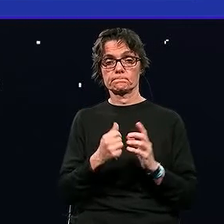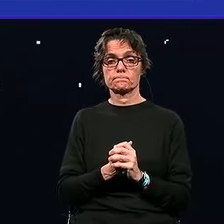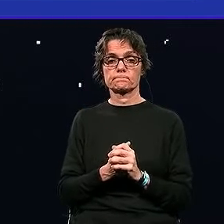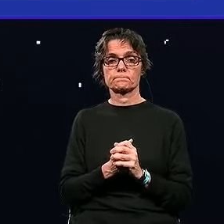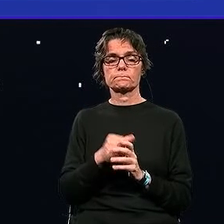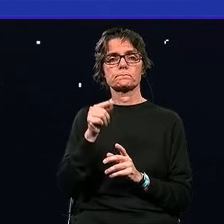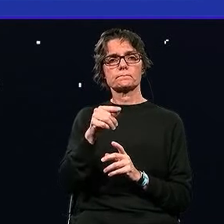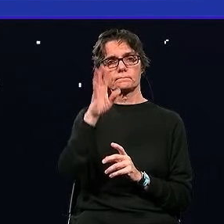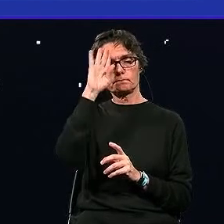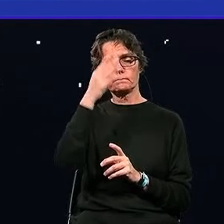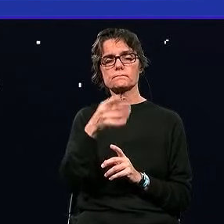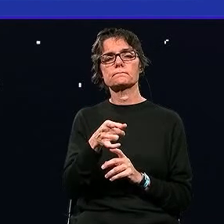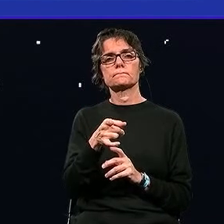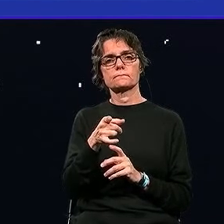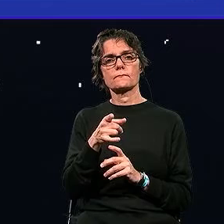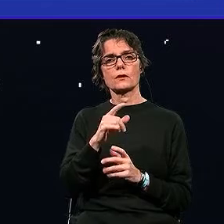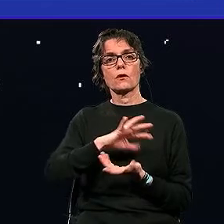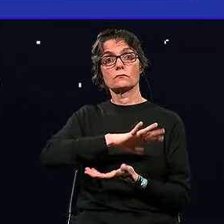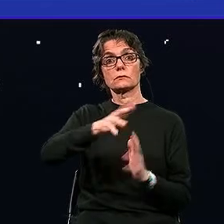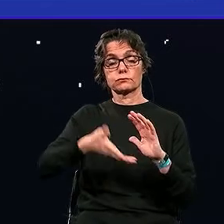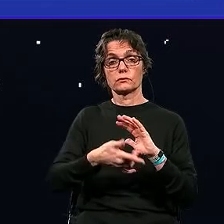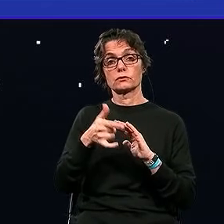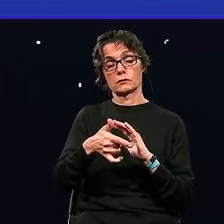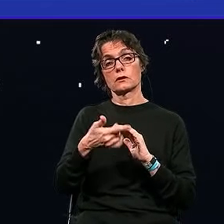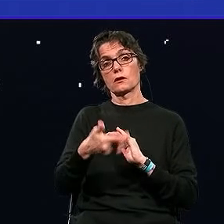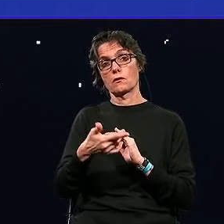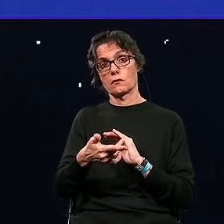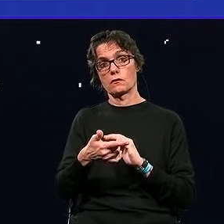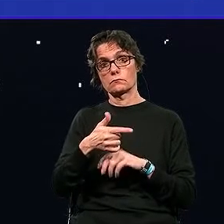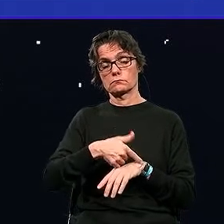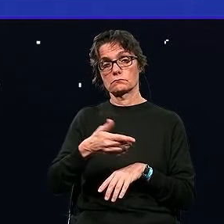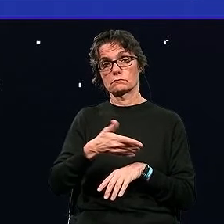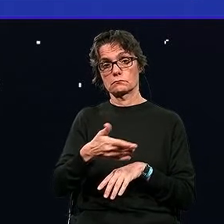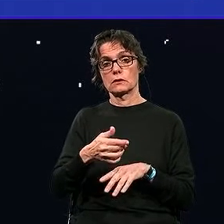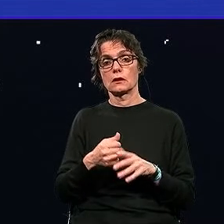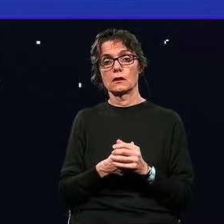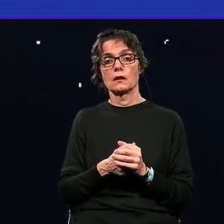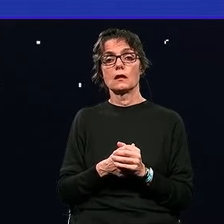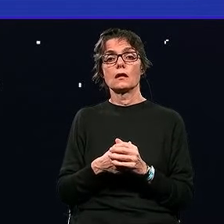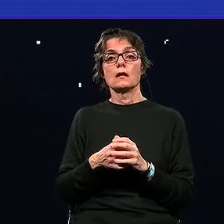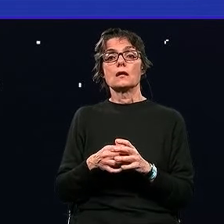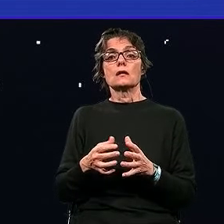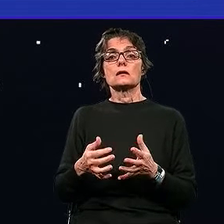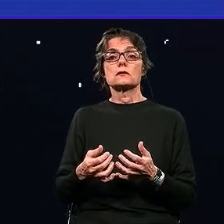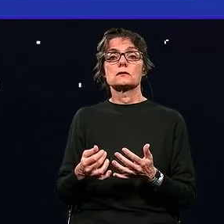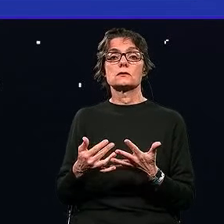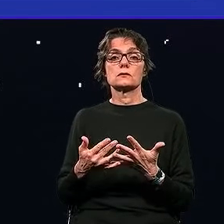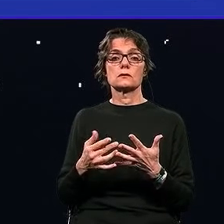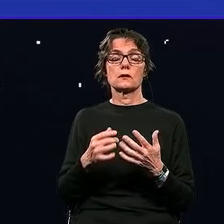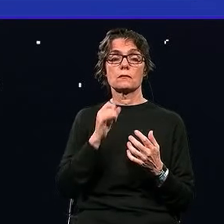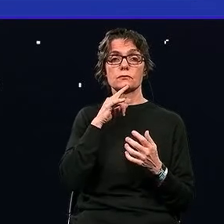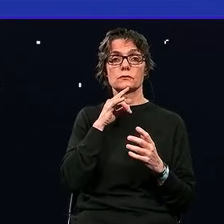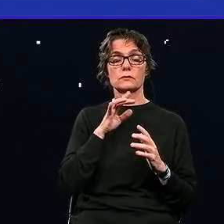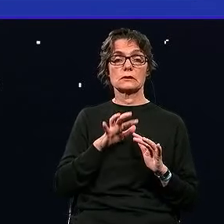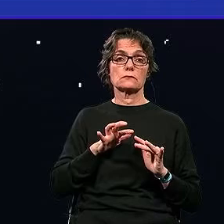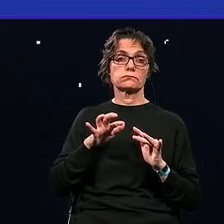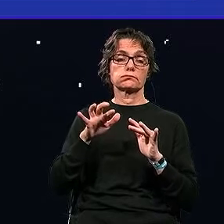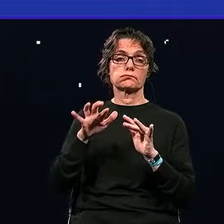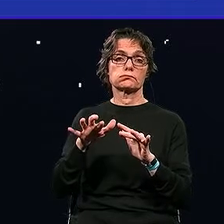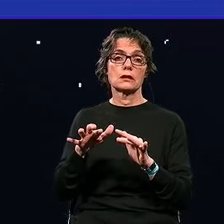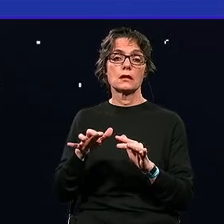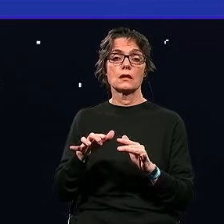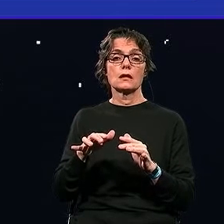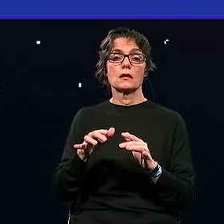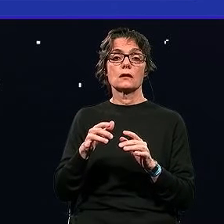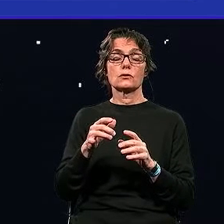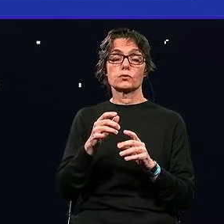all know that there is a transportation revolution going on the moment, a migration to electric vehicles. We're going to need the infrastructure